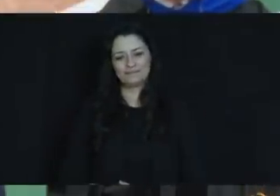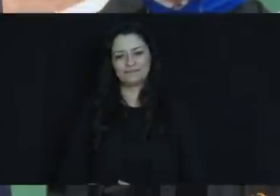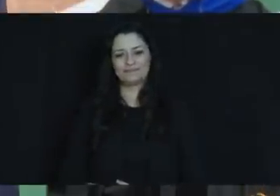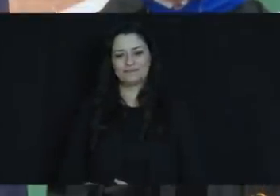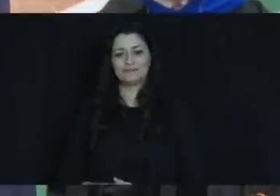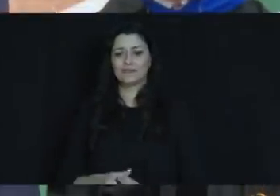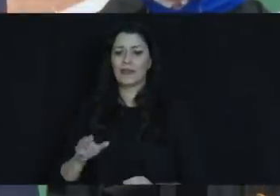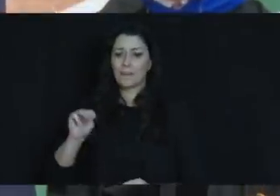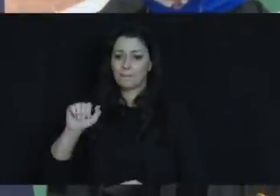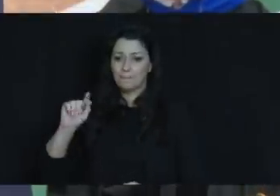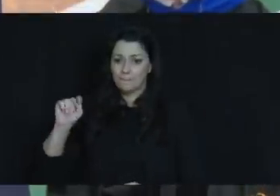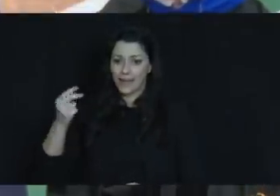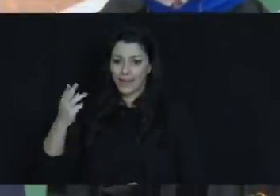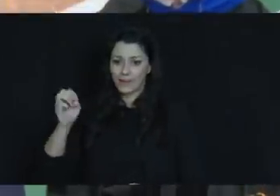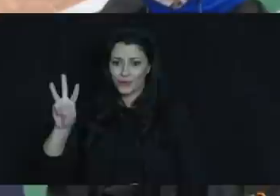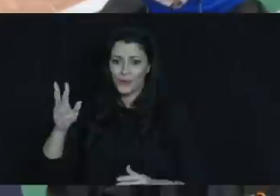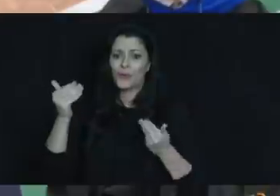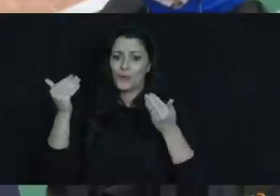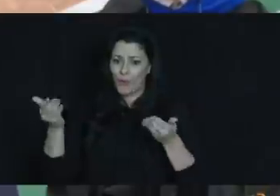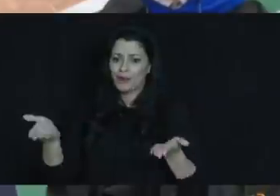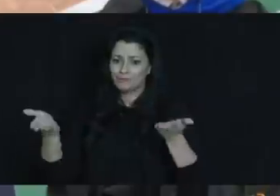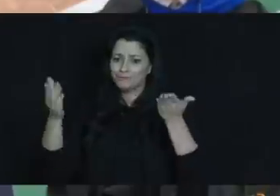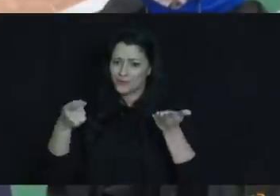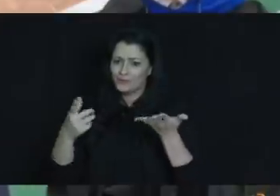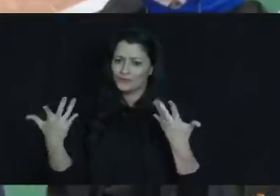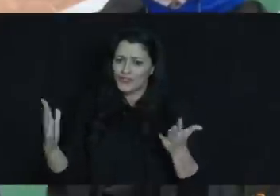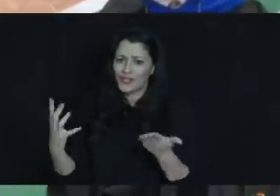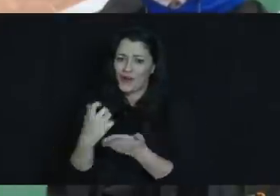Matthew, you can stay standing. You've earned it.